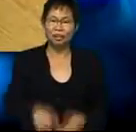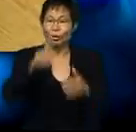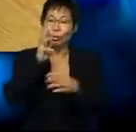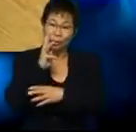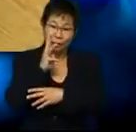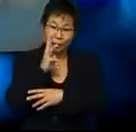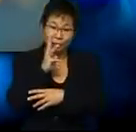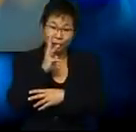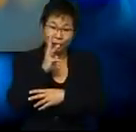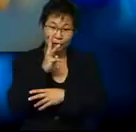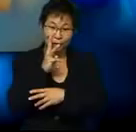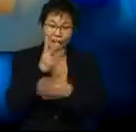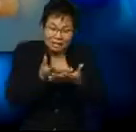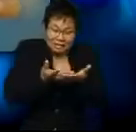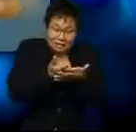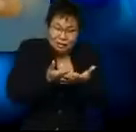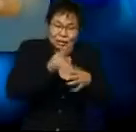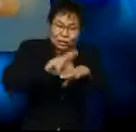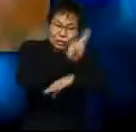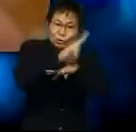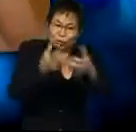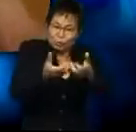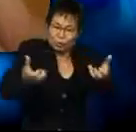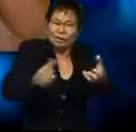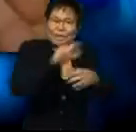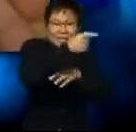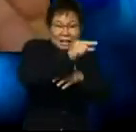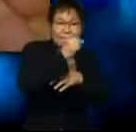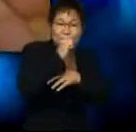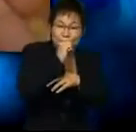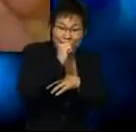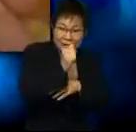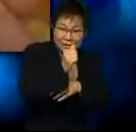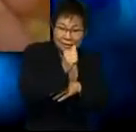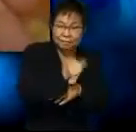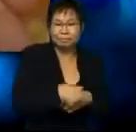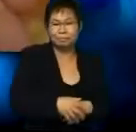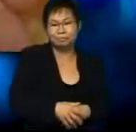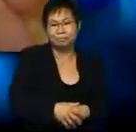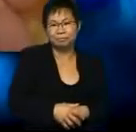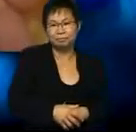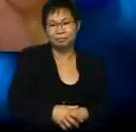Water and a sieve were used to separate green beans,